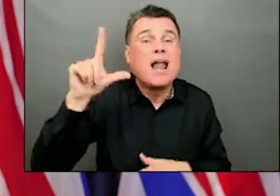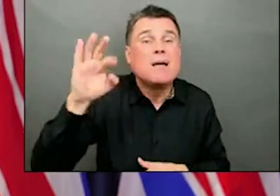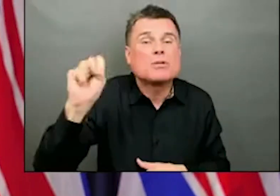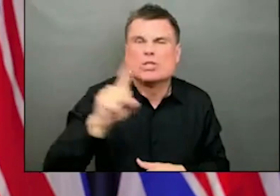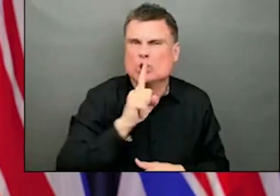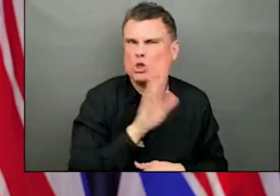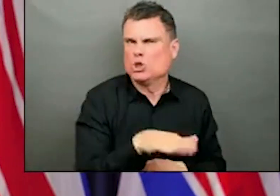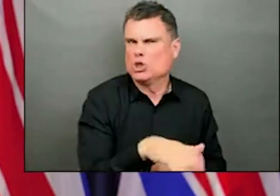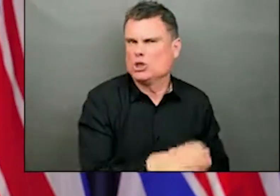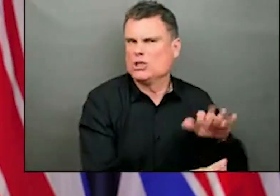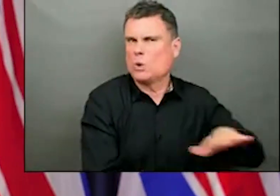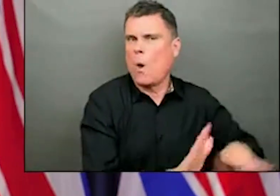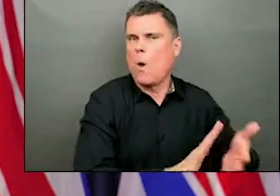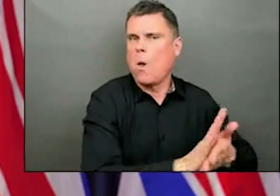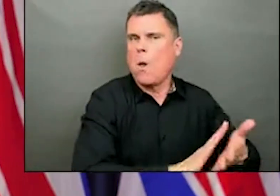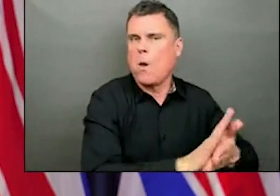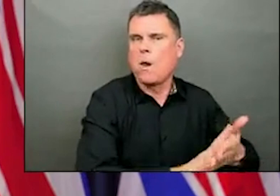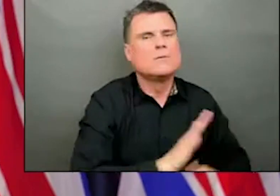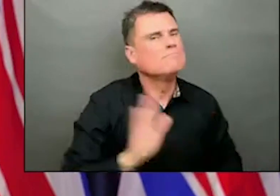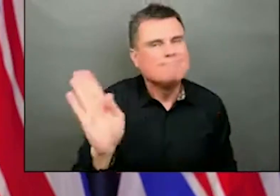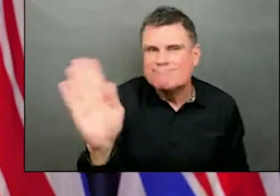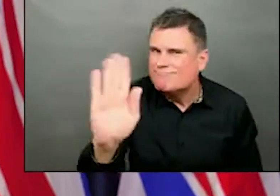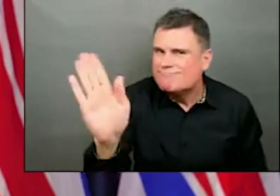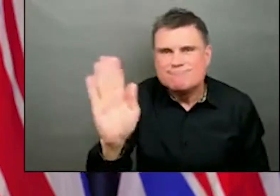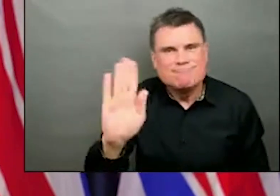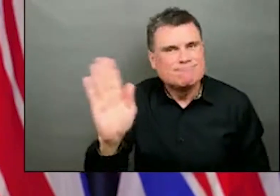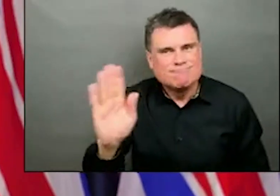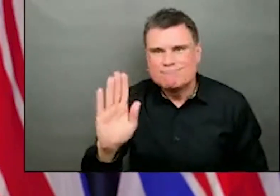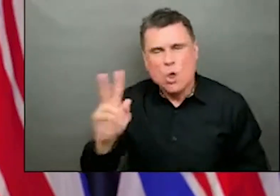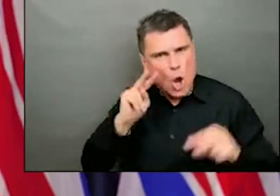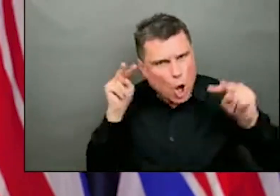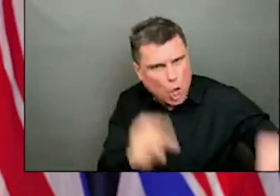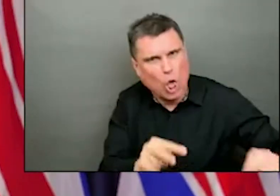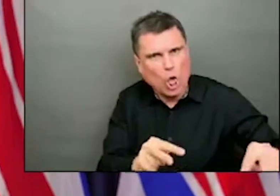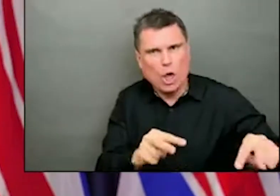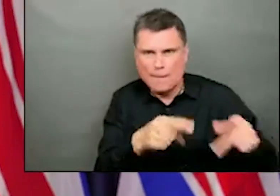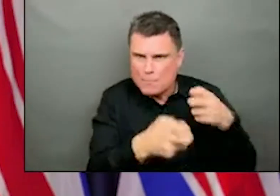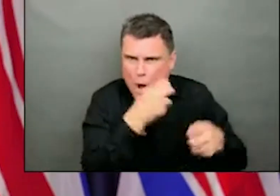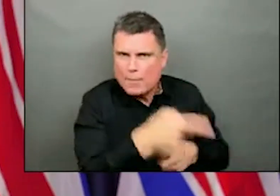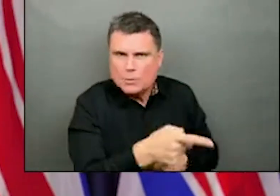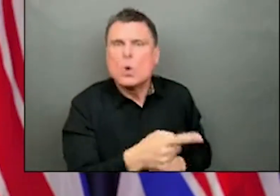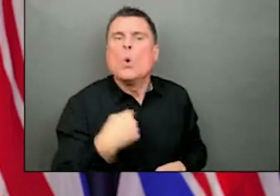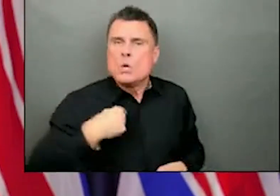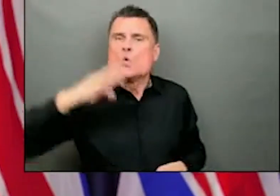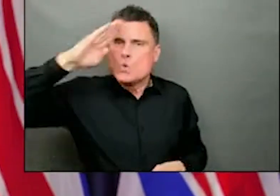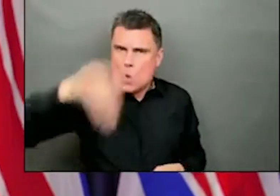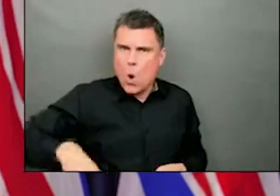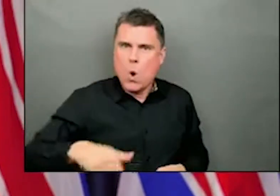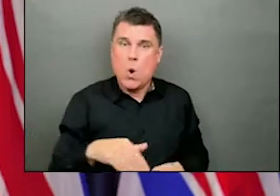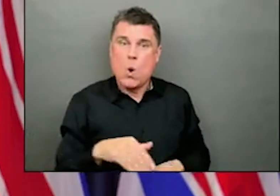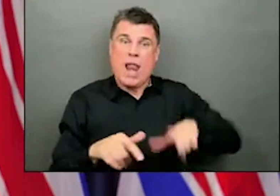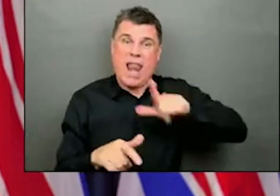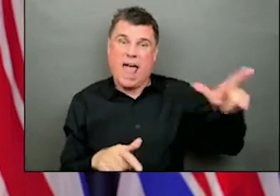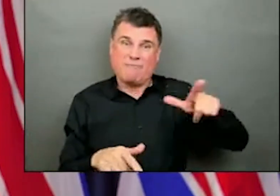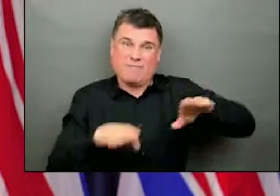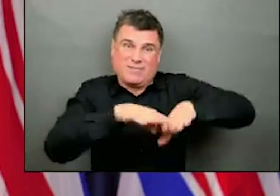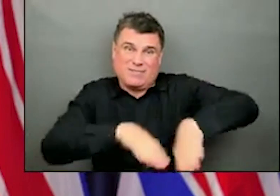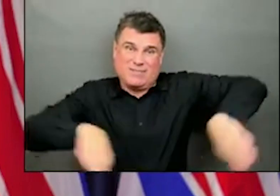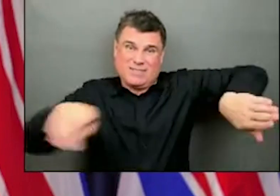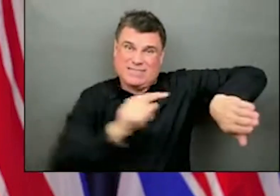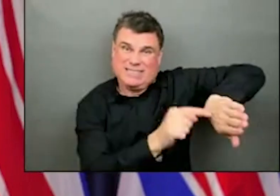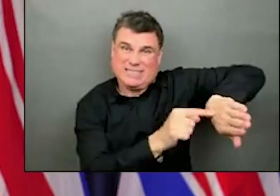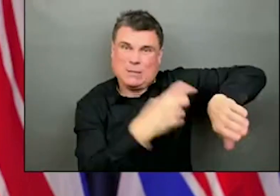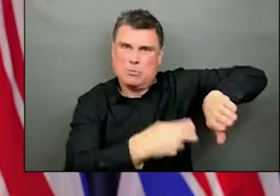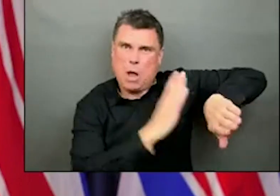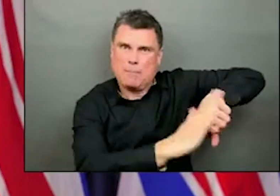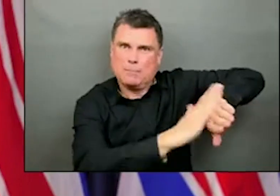cease the project, we were aware of geotechnical challenges on the left bank. We asked the appropriate experts at that time,